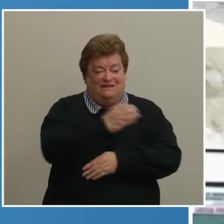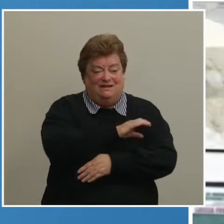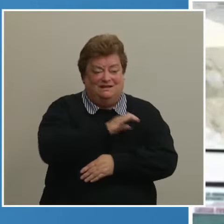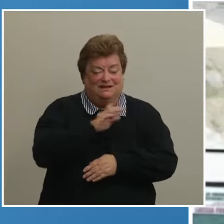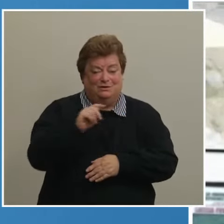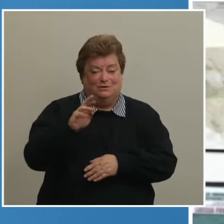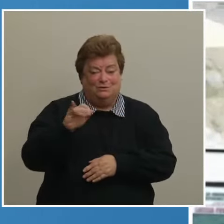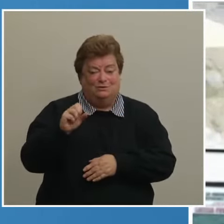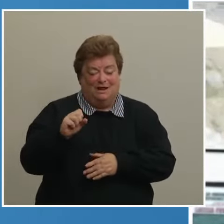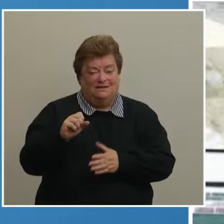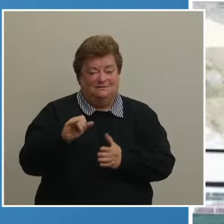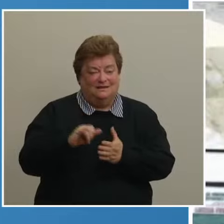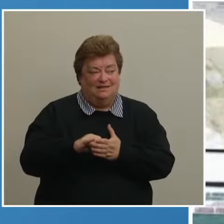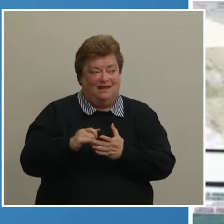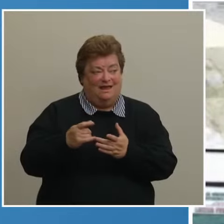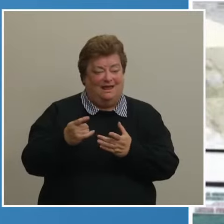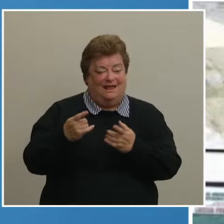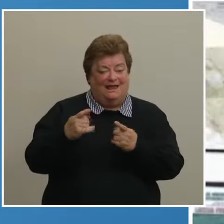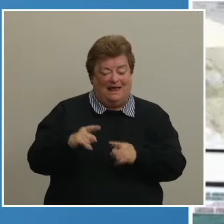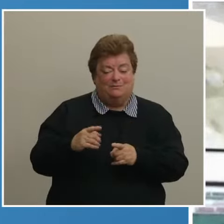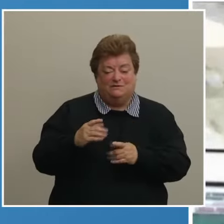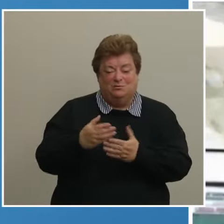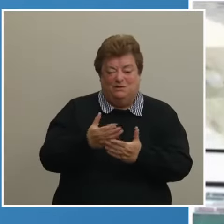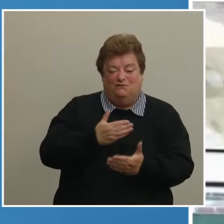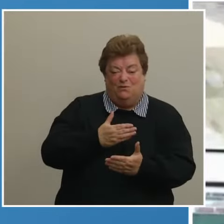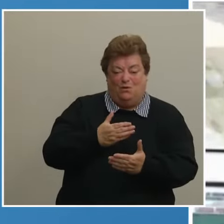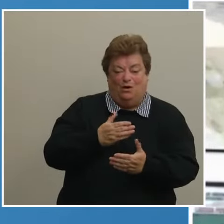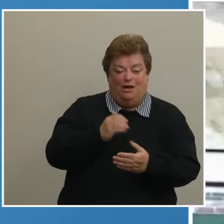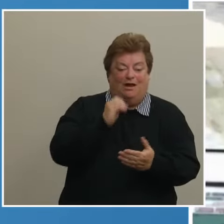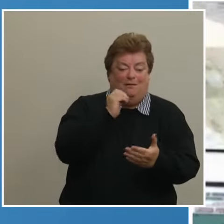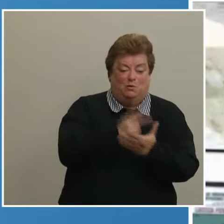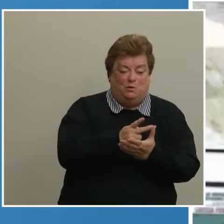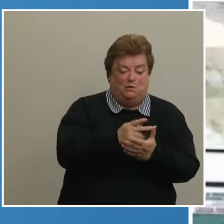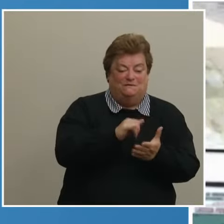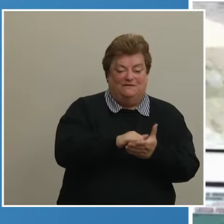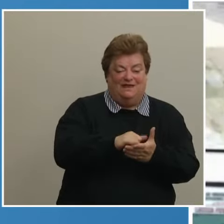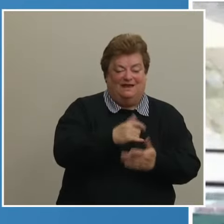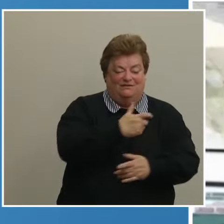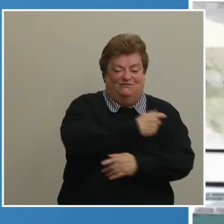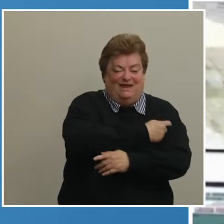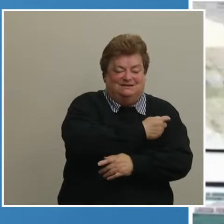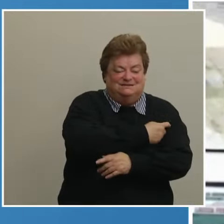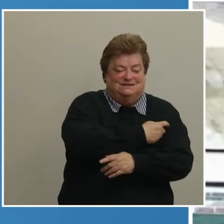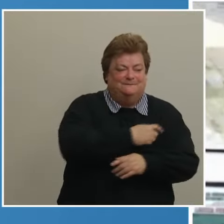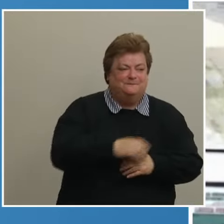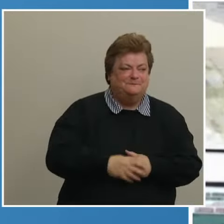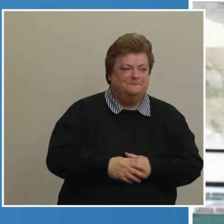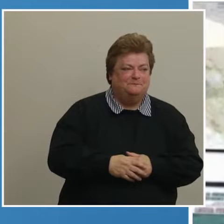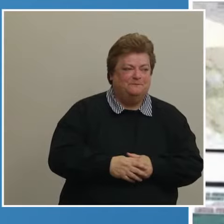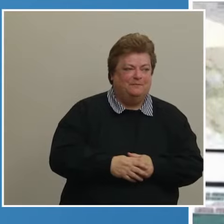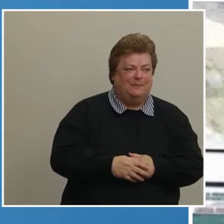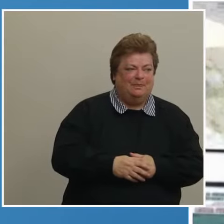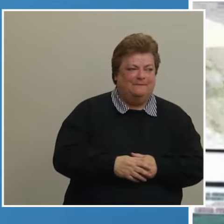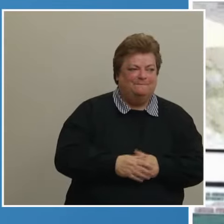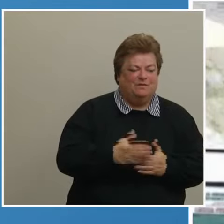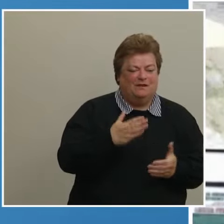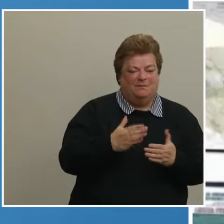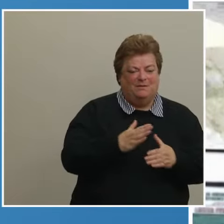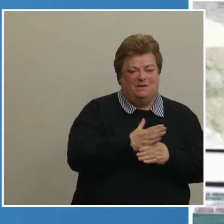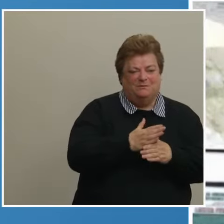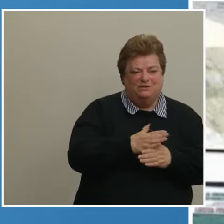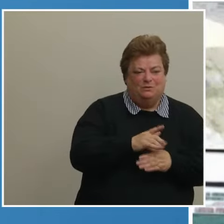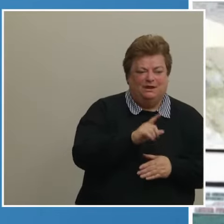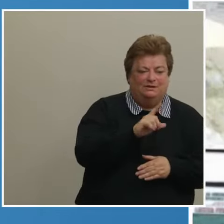happen before a vaccine is usually approved. And those trials for these vaccines usually enrolled anywhere between 30